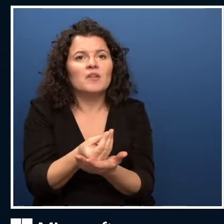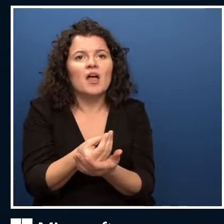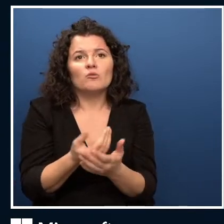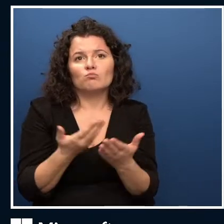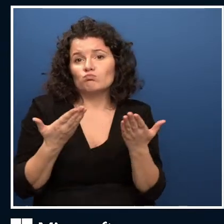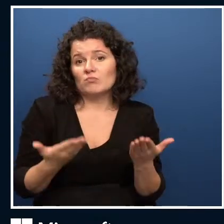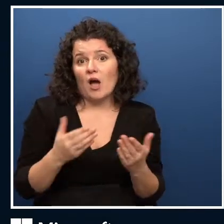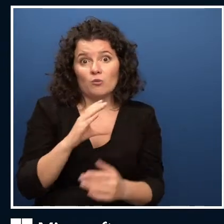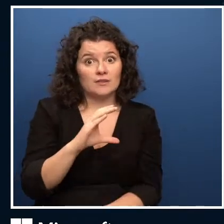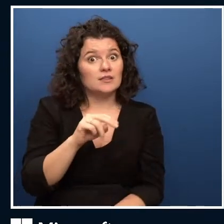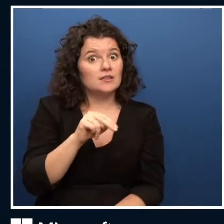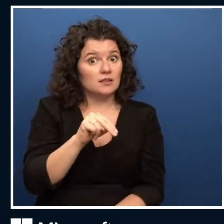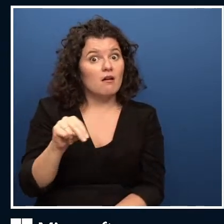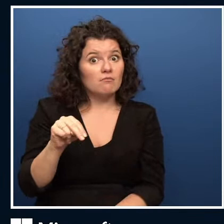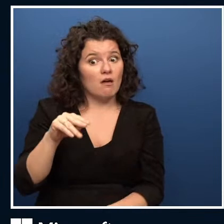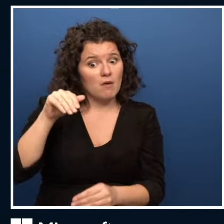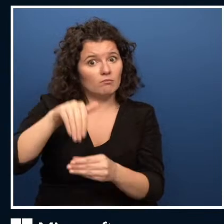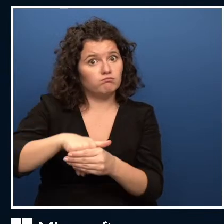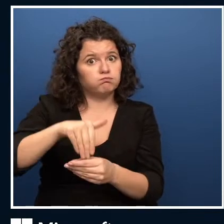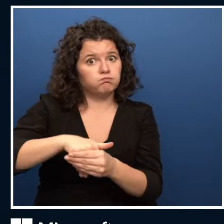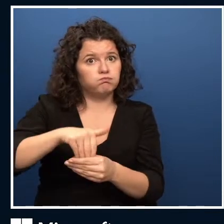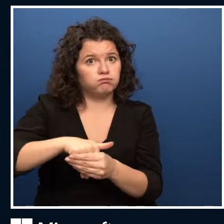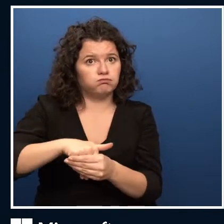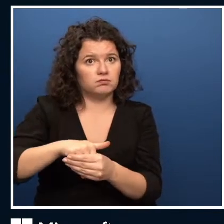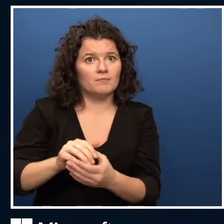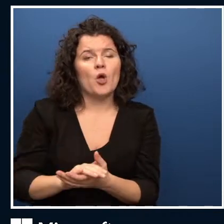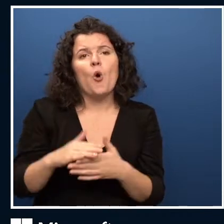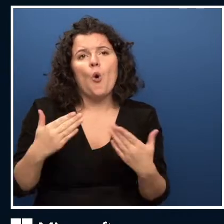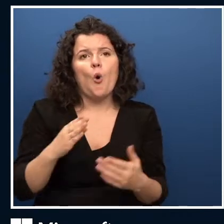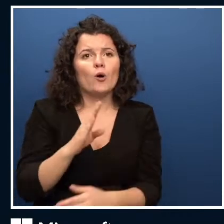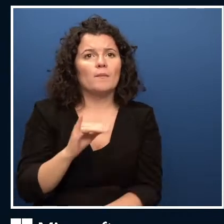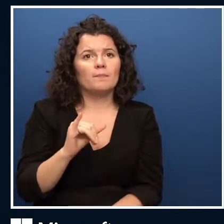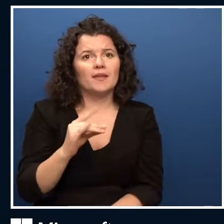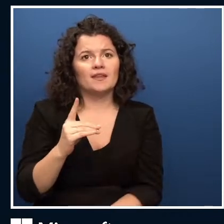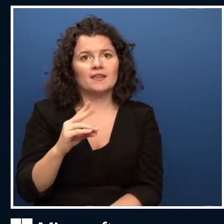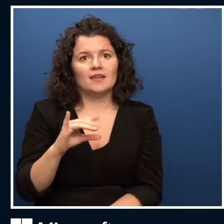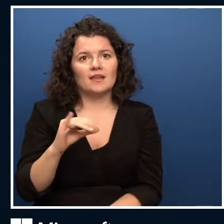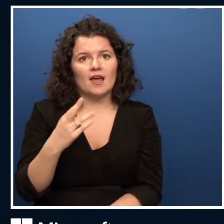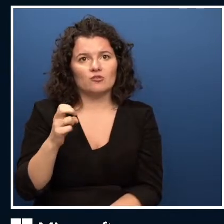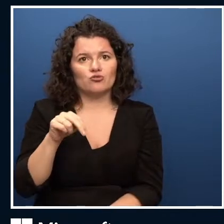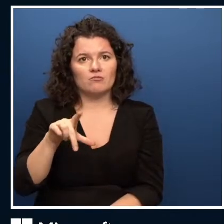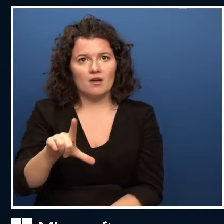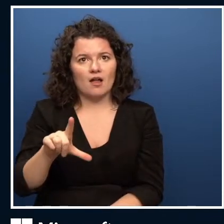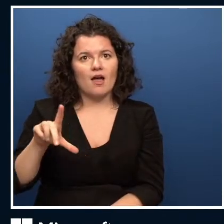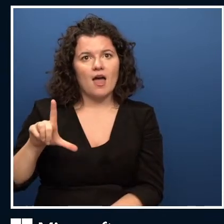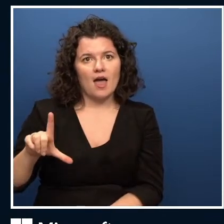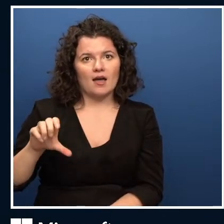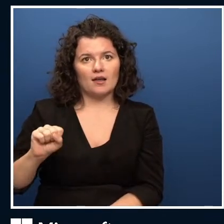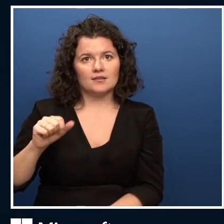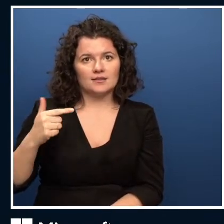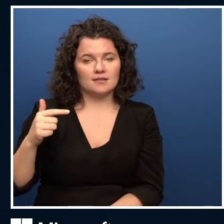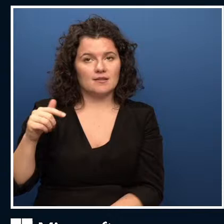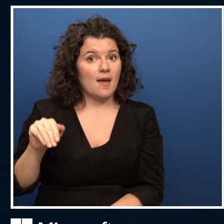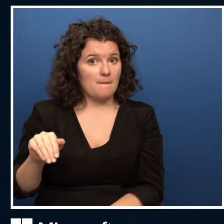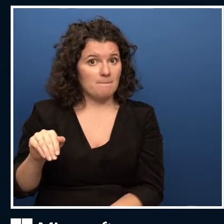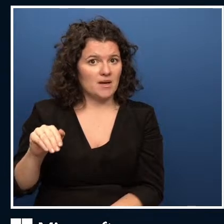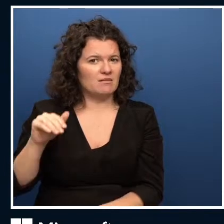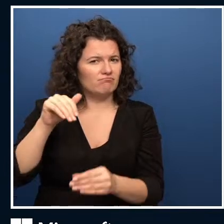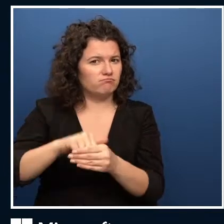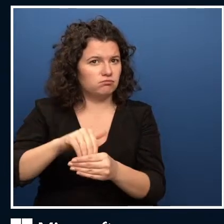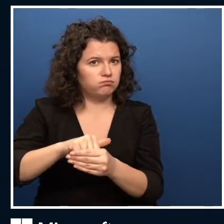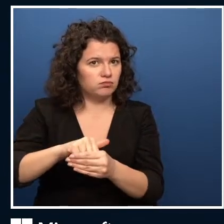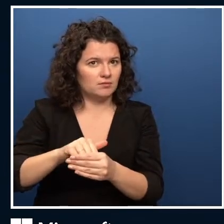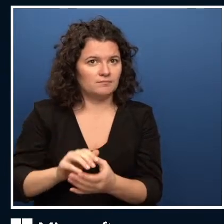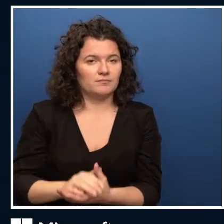bidirectional LSTMs, and also transfer learning has been of immense importance in the field